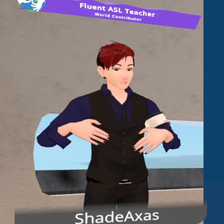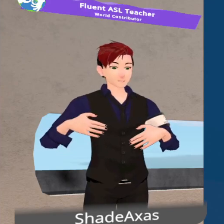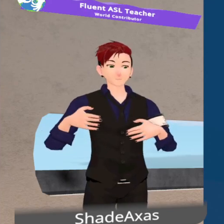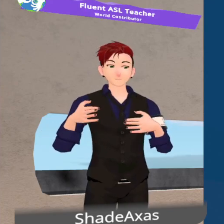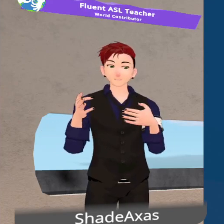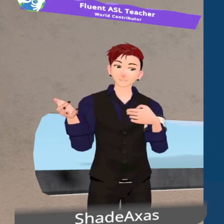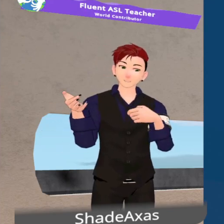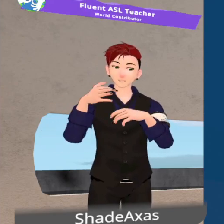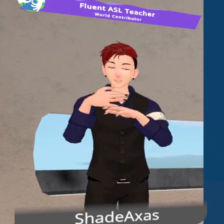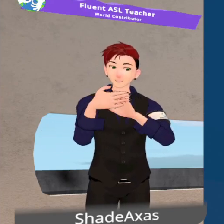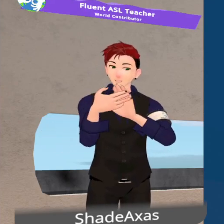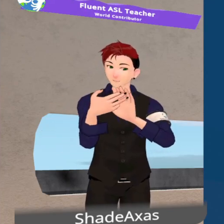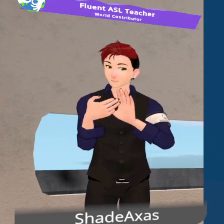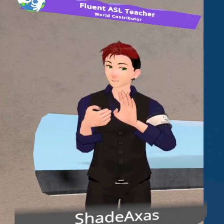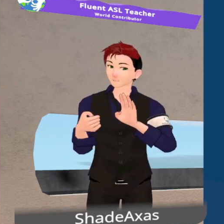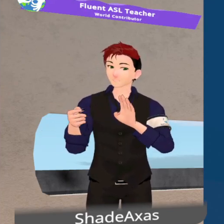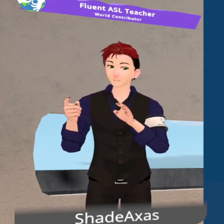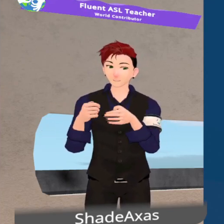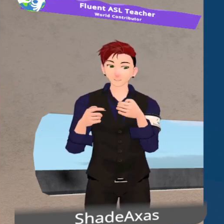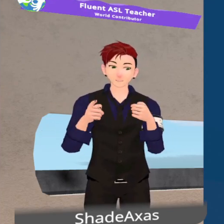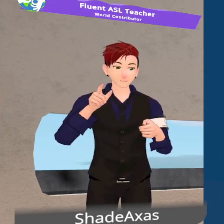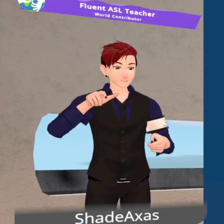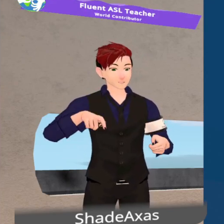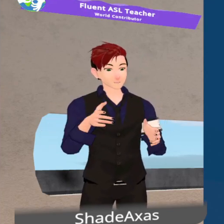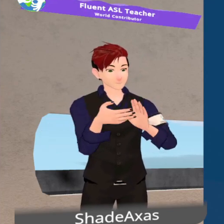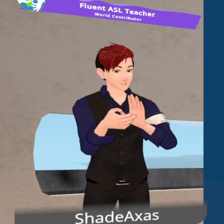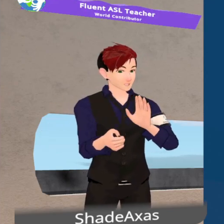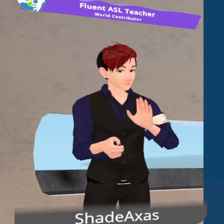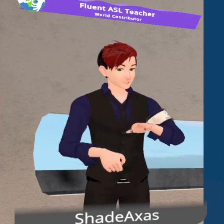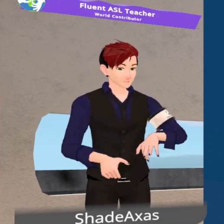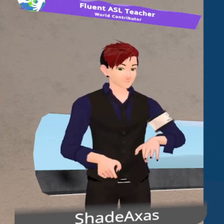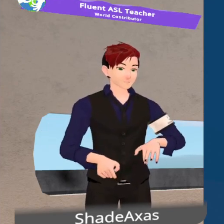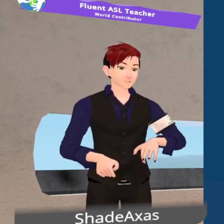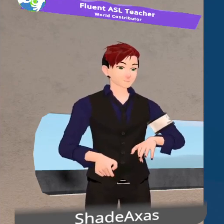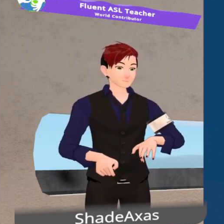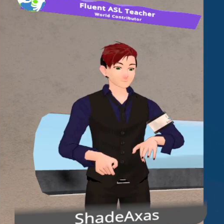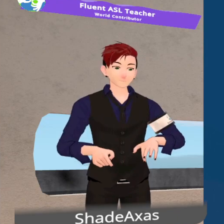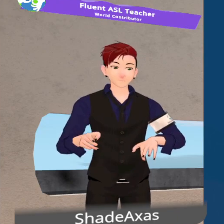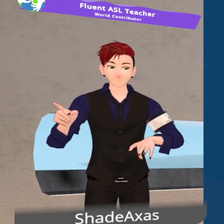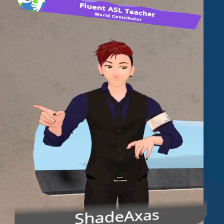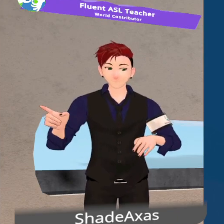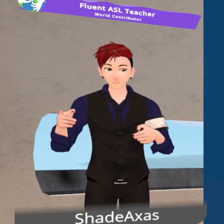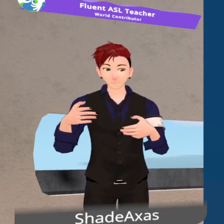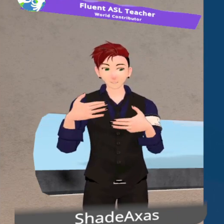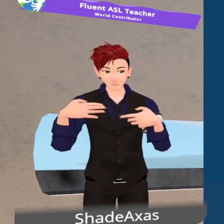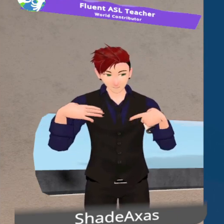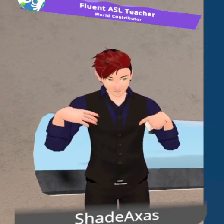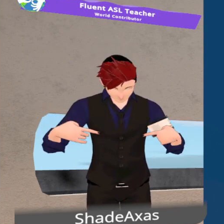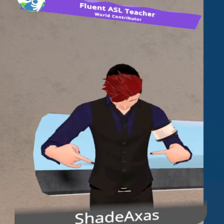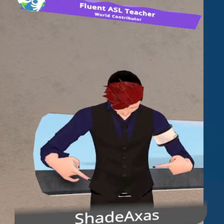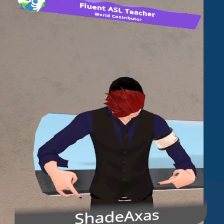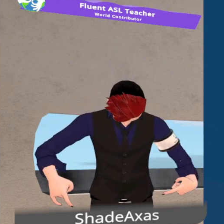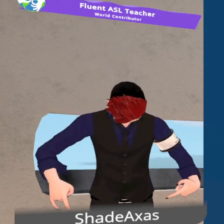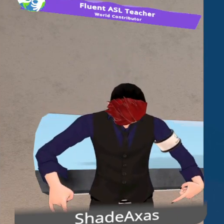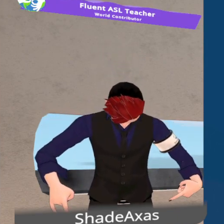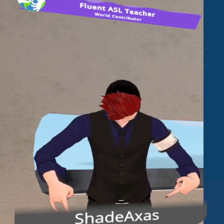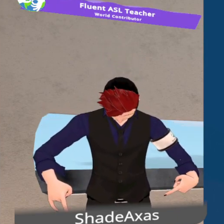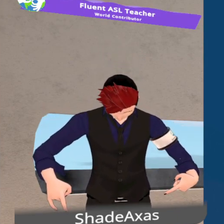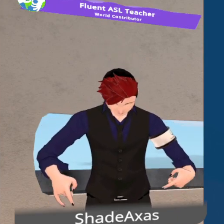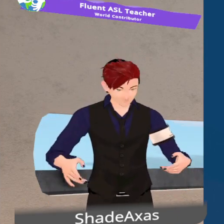avatars on and turn on cloning, so everybody who needs it can copy that. Those avatars, kind of like this